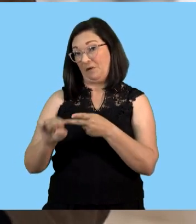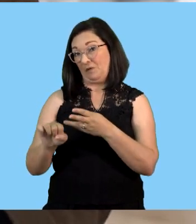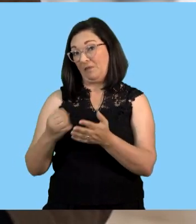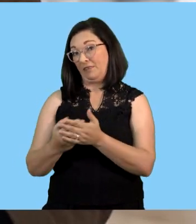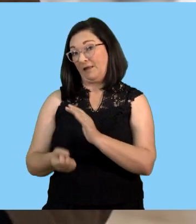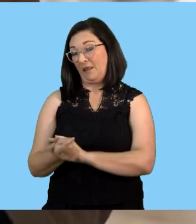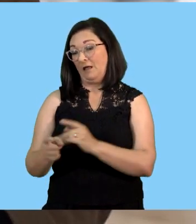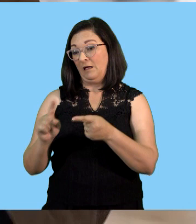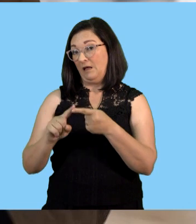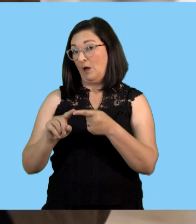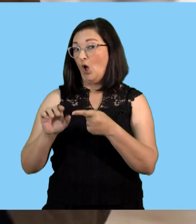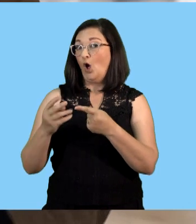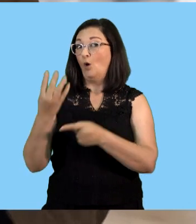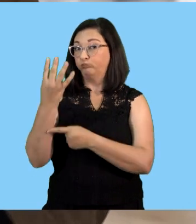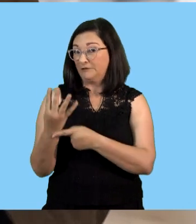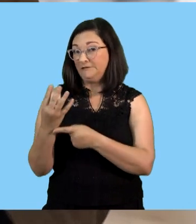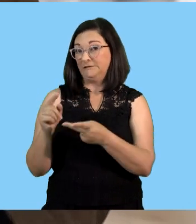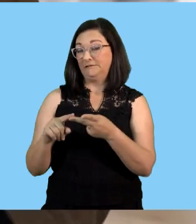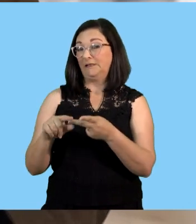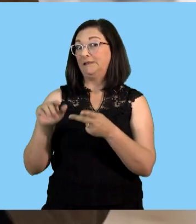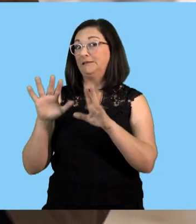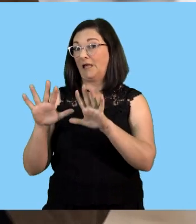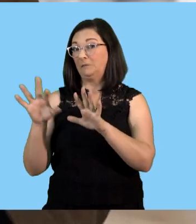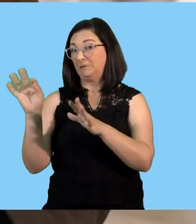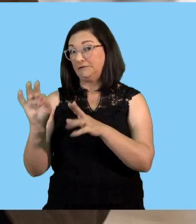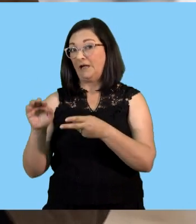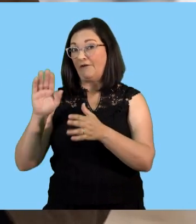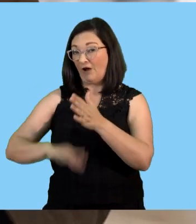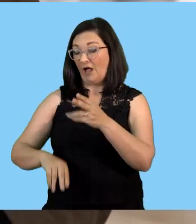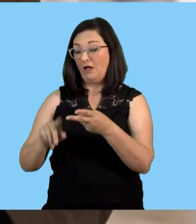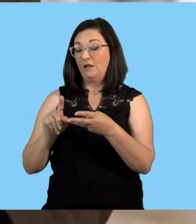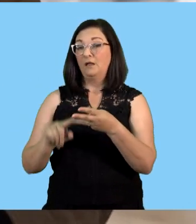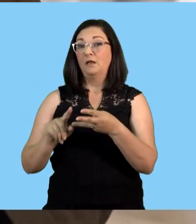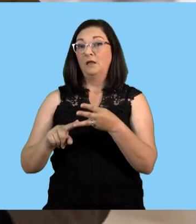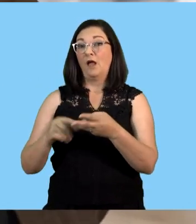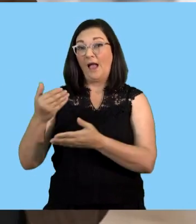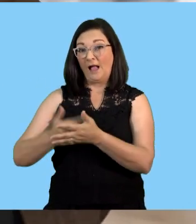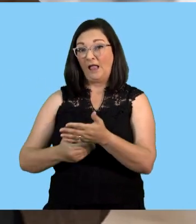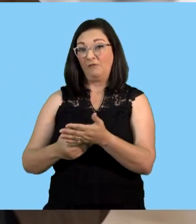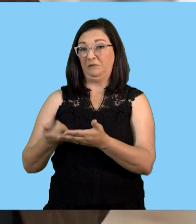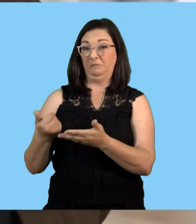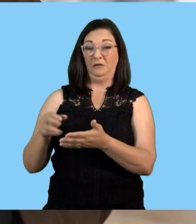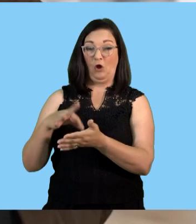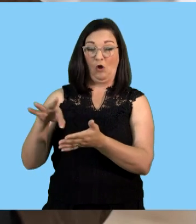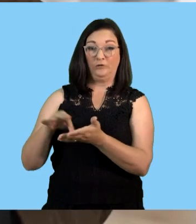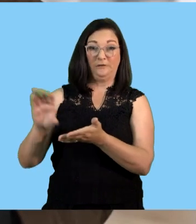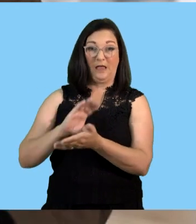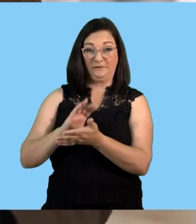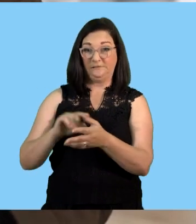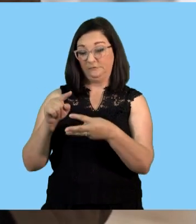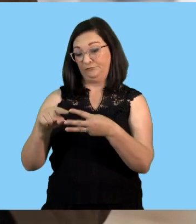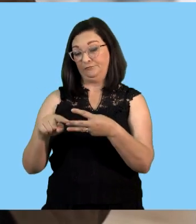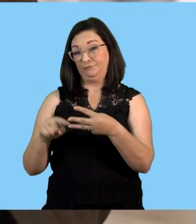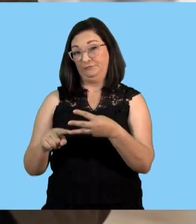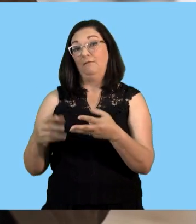imprisoned. We don't want to pay the 10% fine. We don't want that. We don't want the government withdrawing or cancelling the contracts,